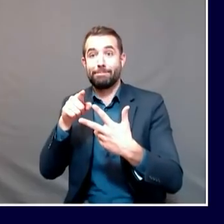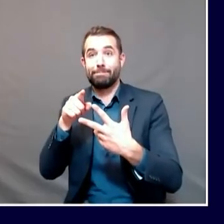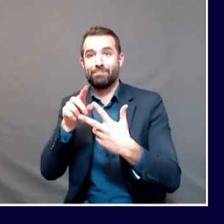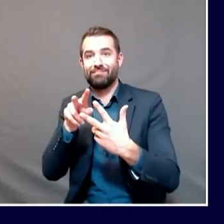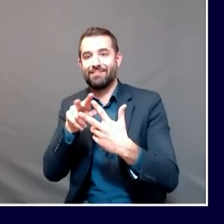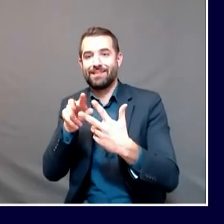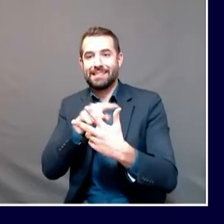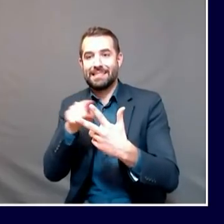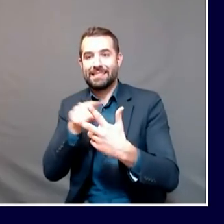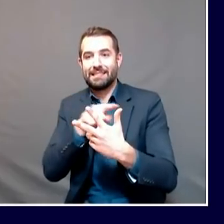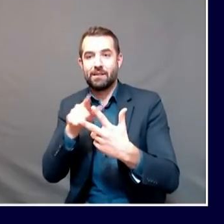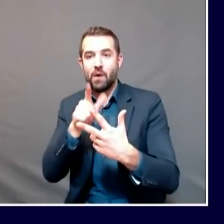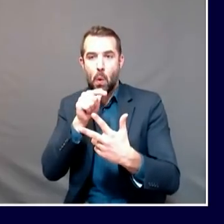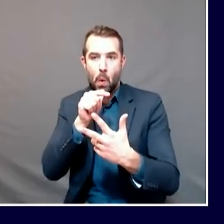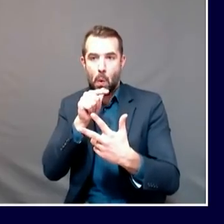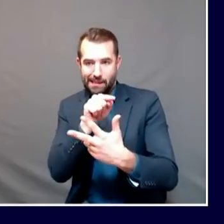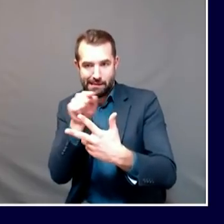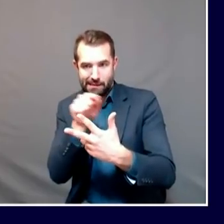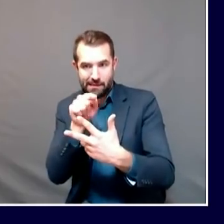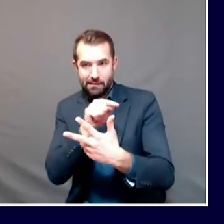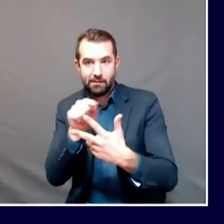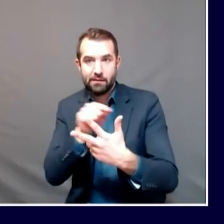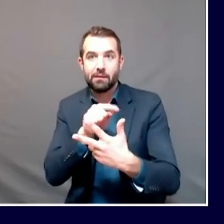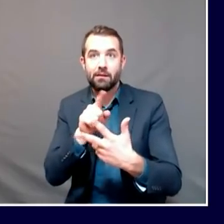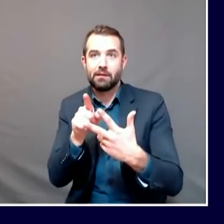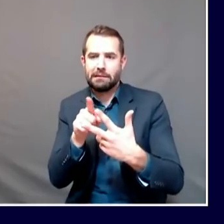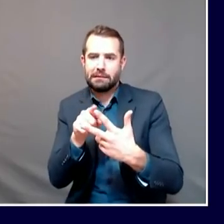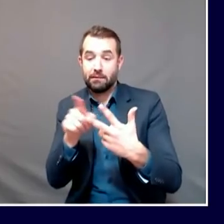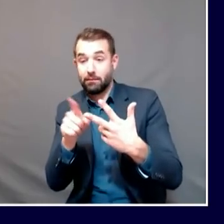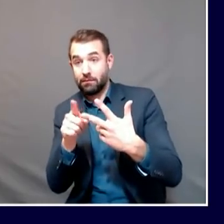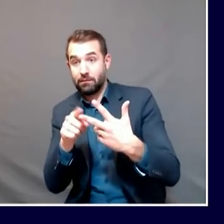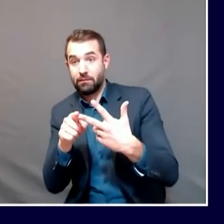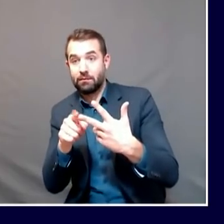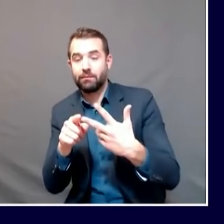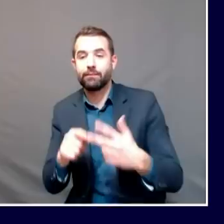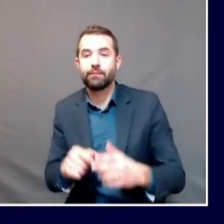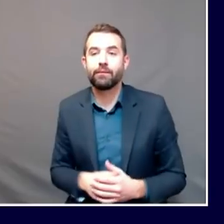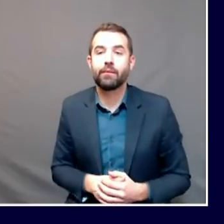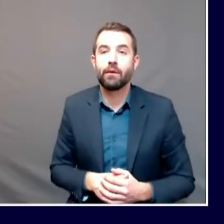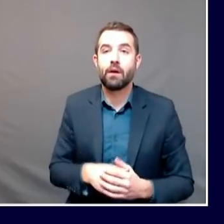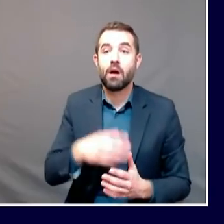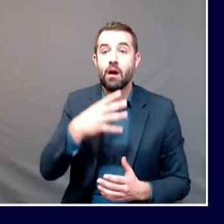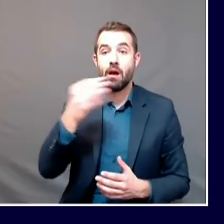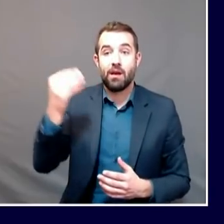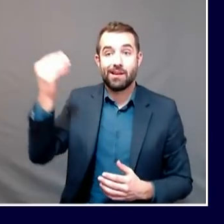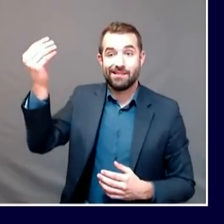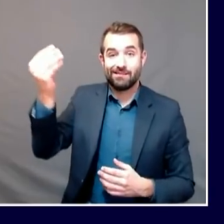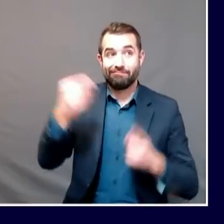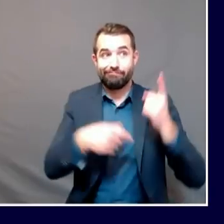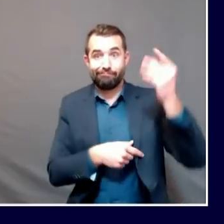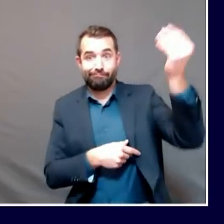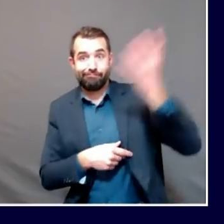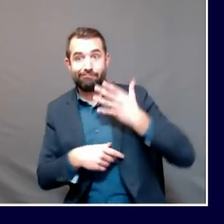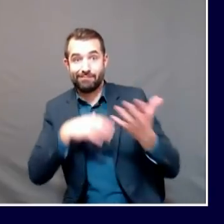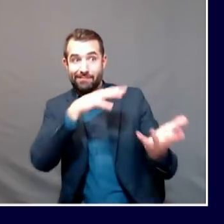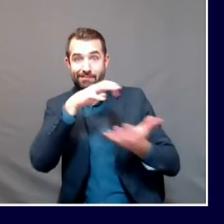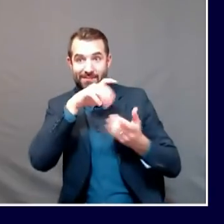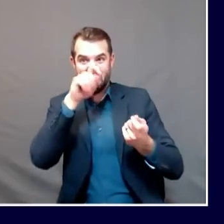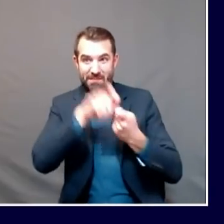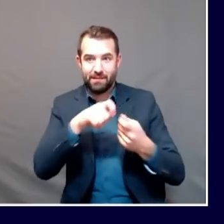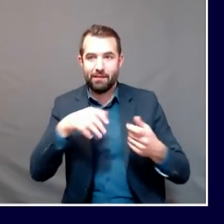available are really what govern the velocity with which we can move through 1A, 1B,